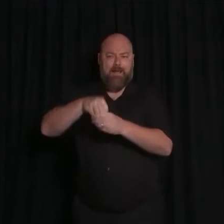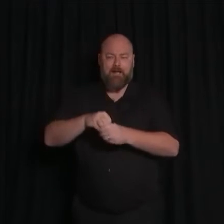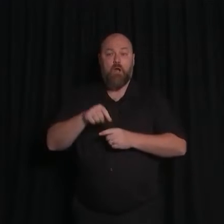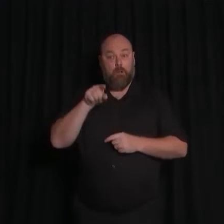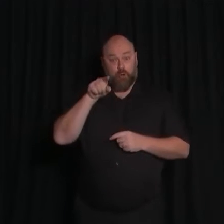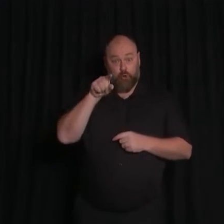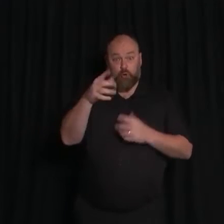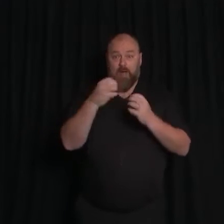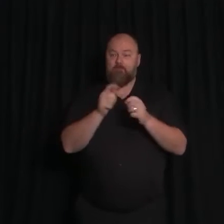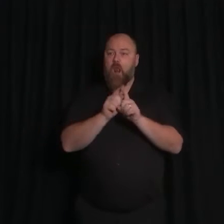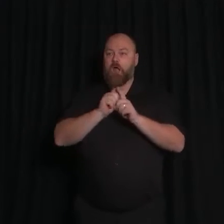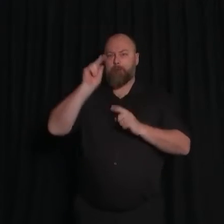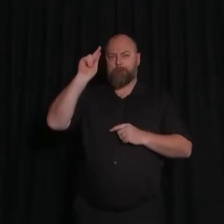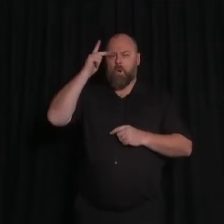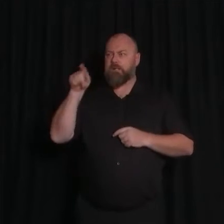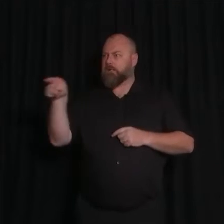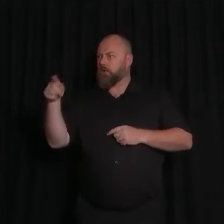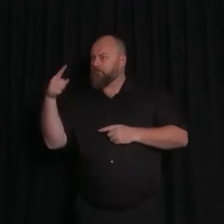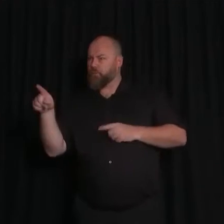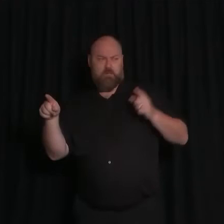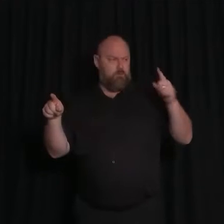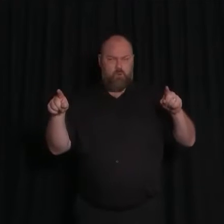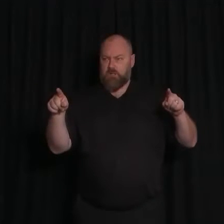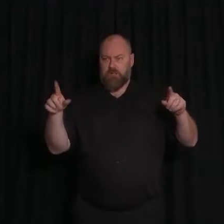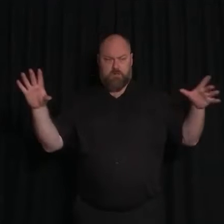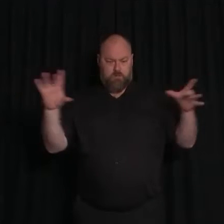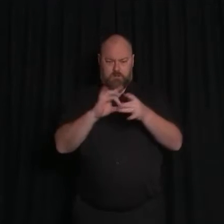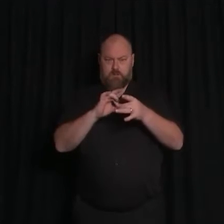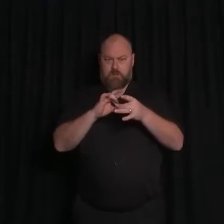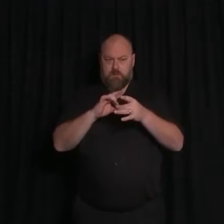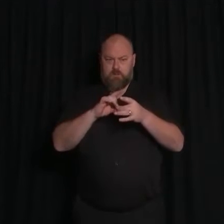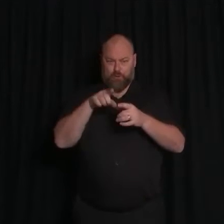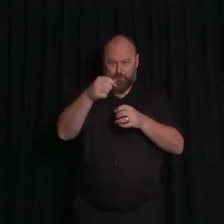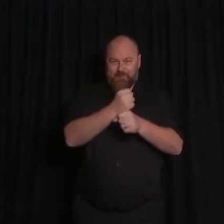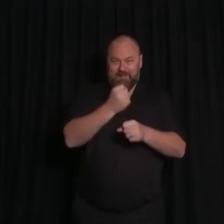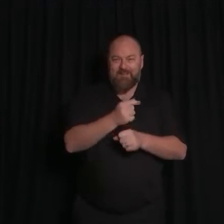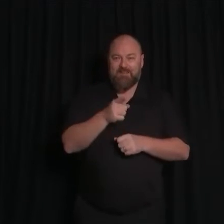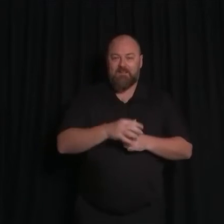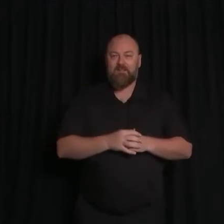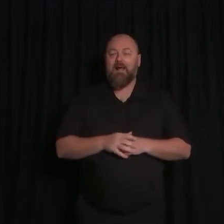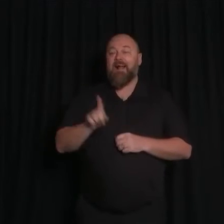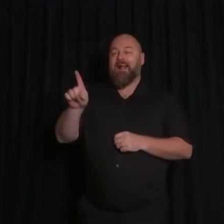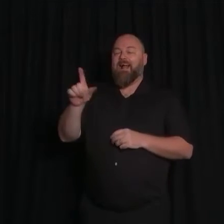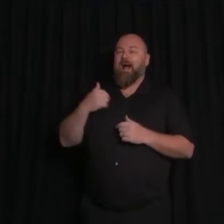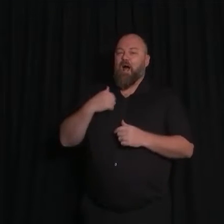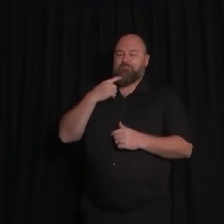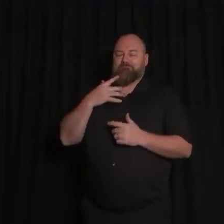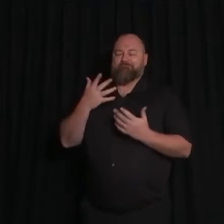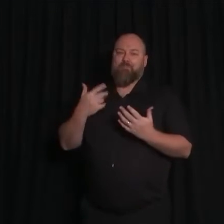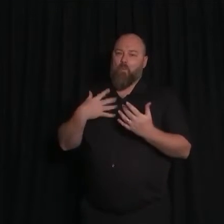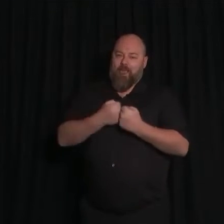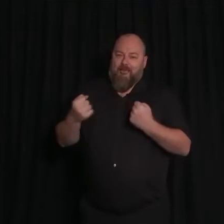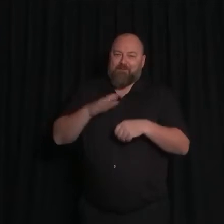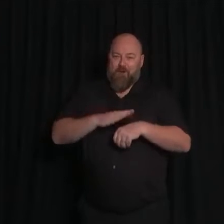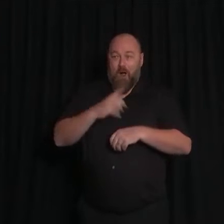very political strands of music already. And actually, if I can expand on it more, I know it's only the first question, we don't have a lot of time, but